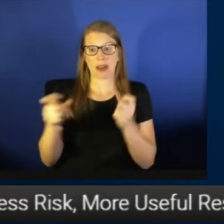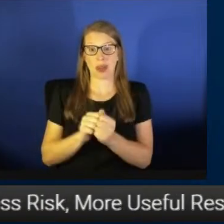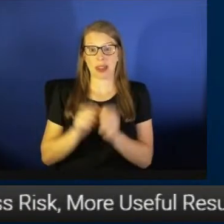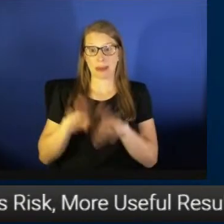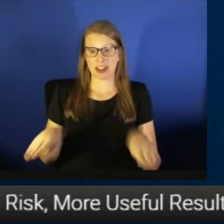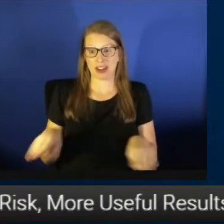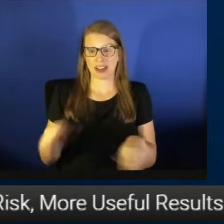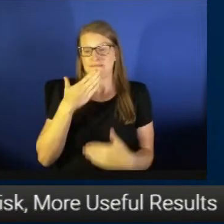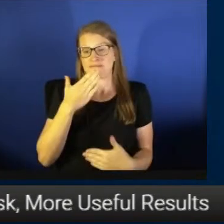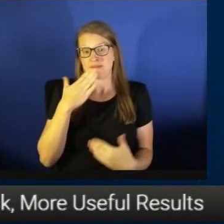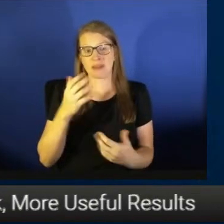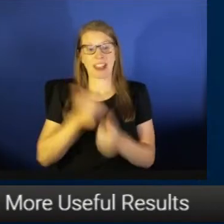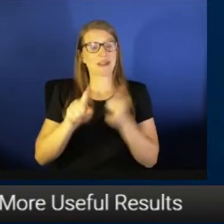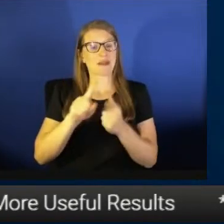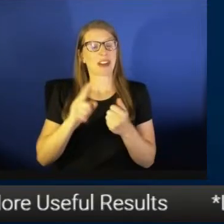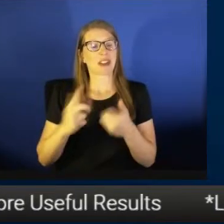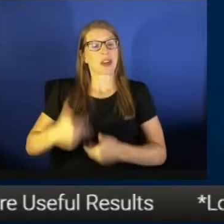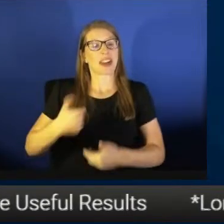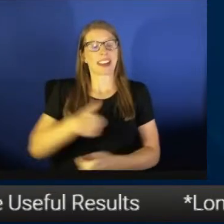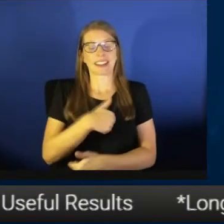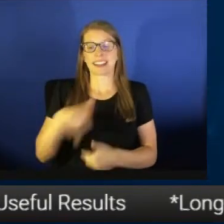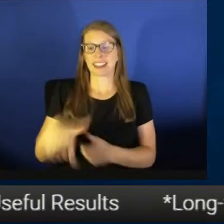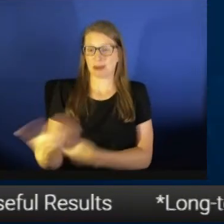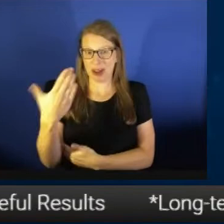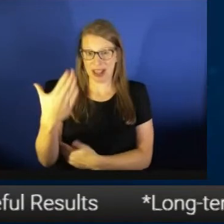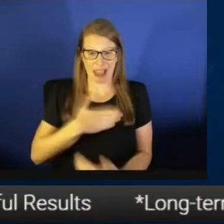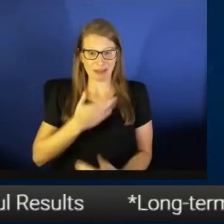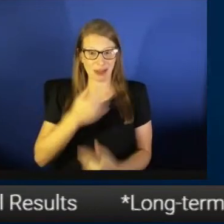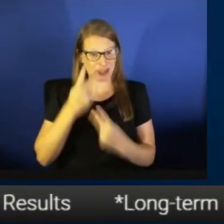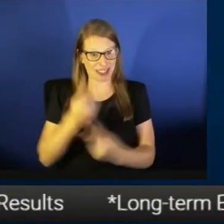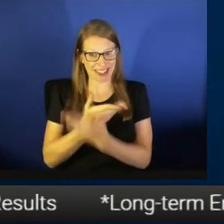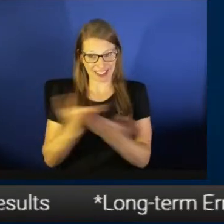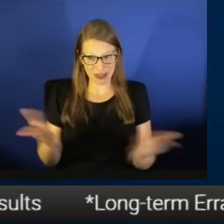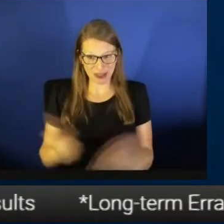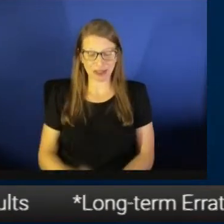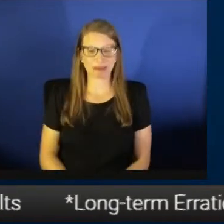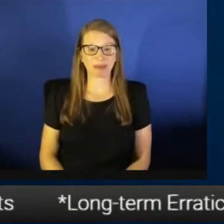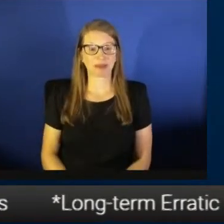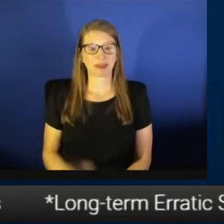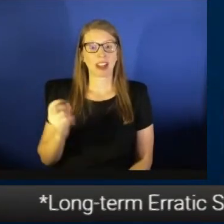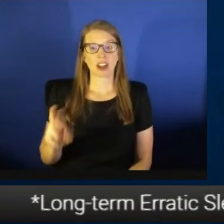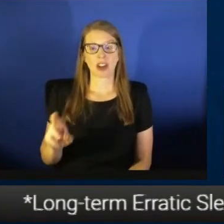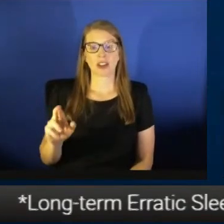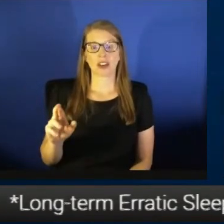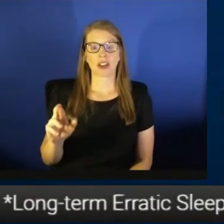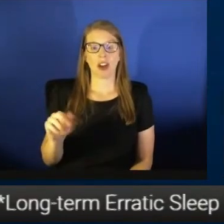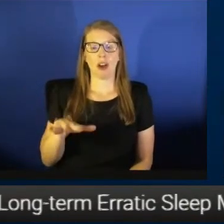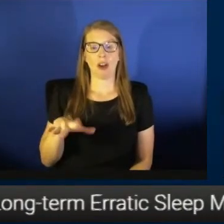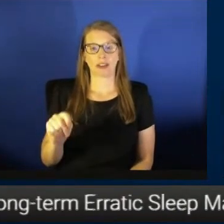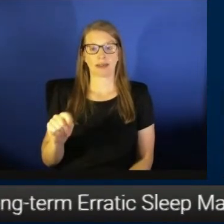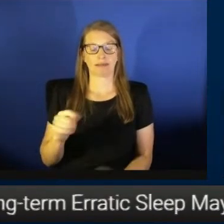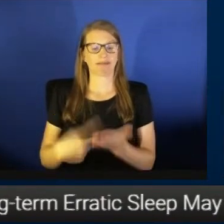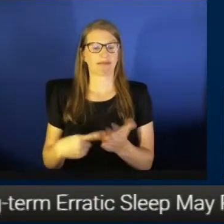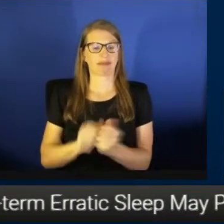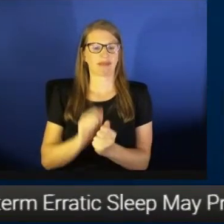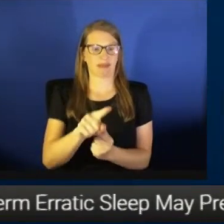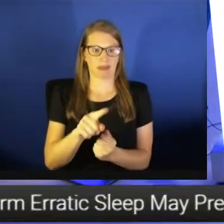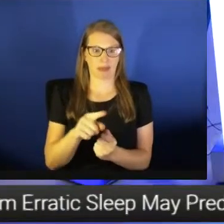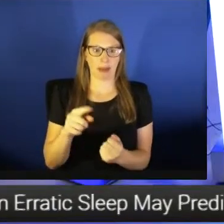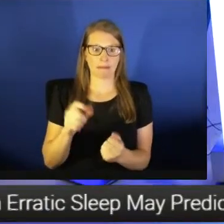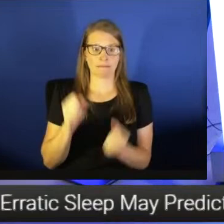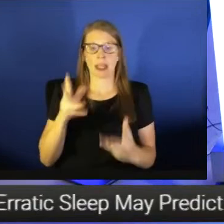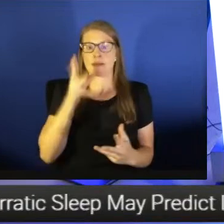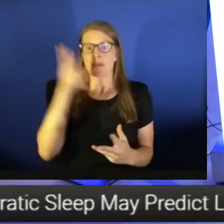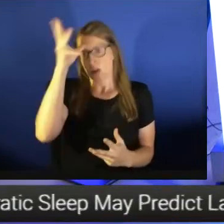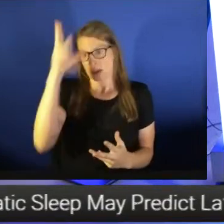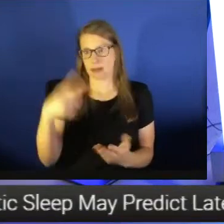you everyone for joining us this morning. Glad to see you. Dr. Ault, I want to start with you because many parents would say this has been a long time coming, but